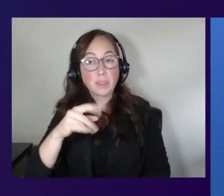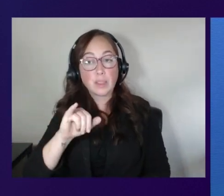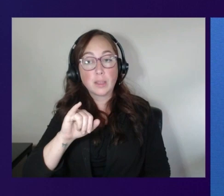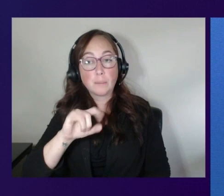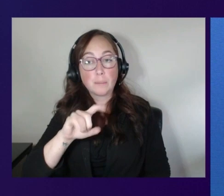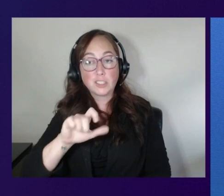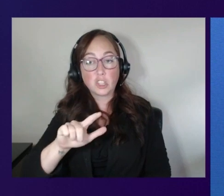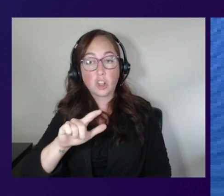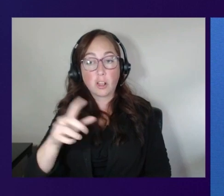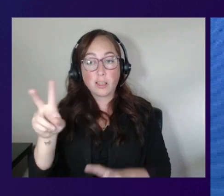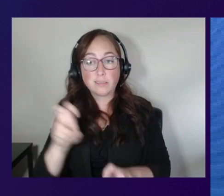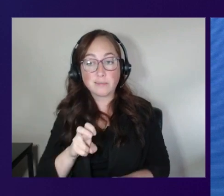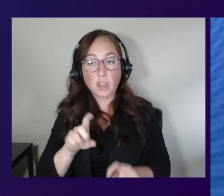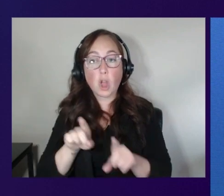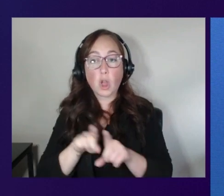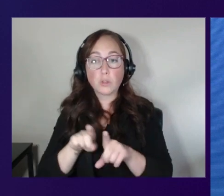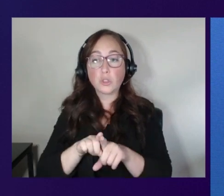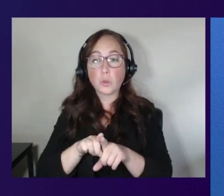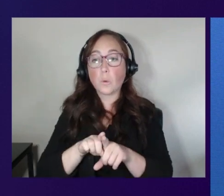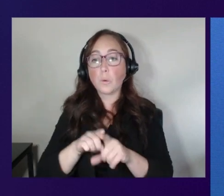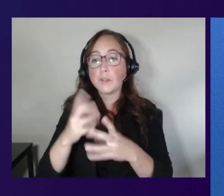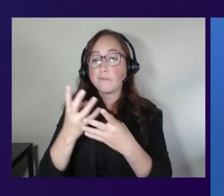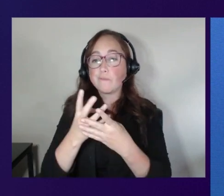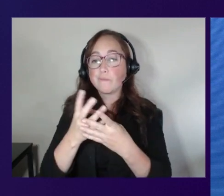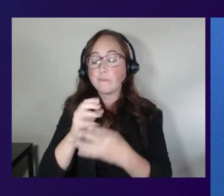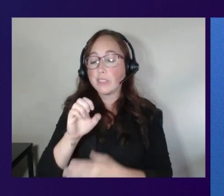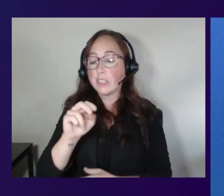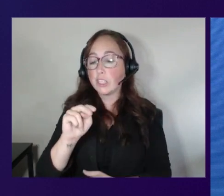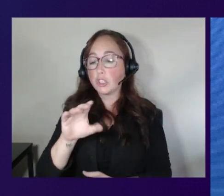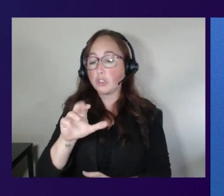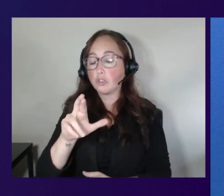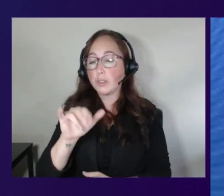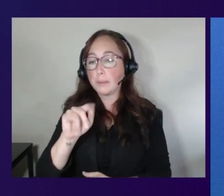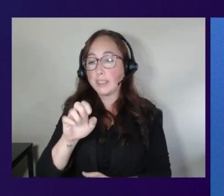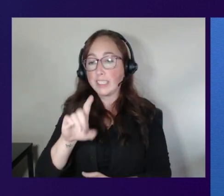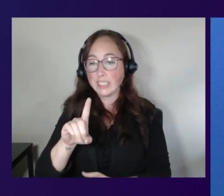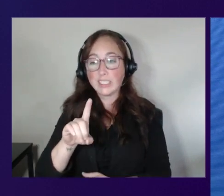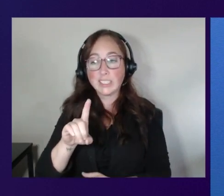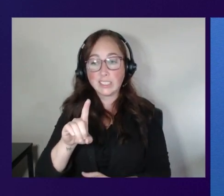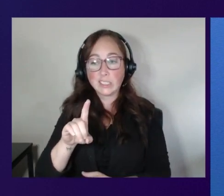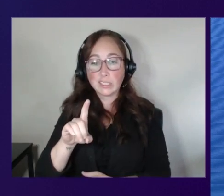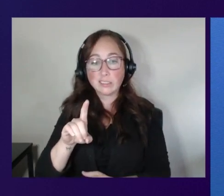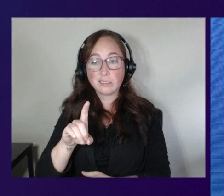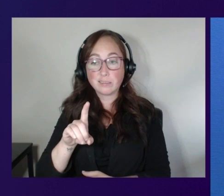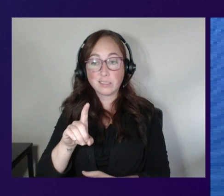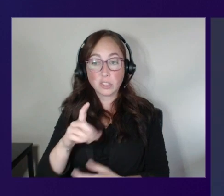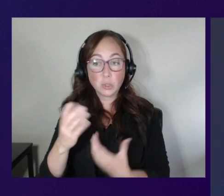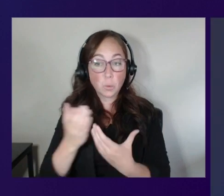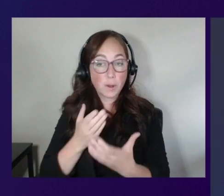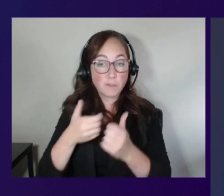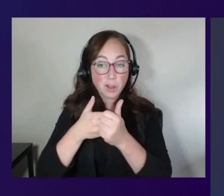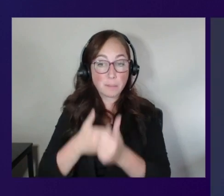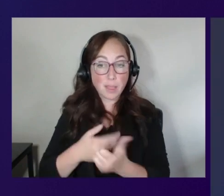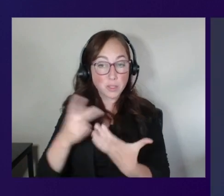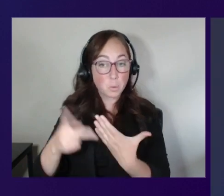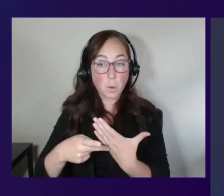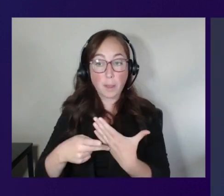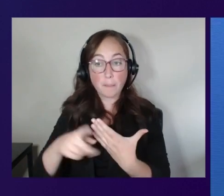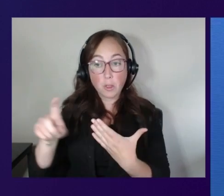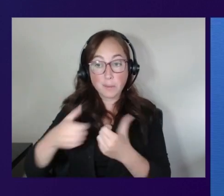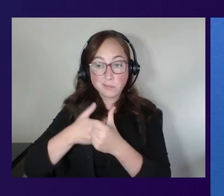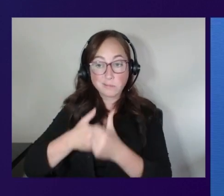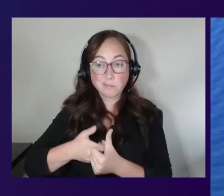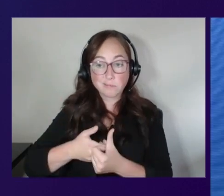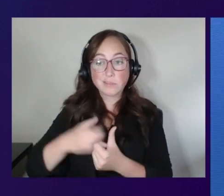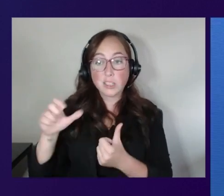also encrypted. Yeah, and that's what, I remember you said that earlier. So helping with whatever compliance program you're a member of. And then, there's other features